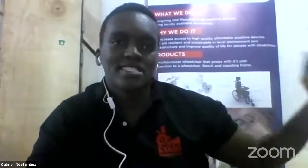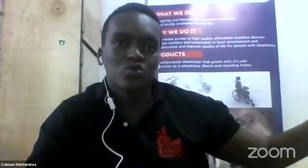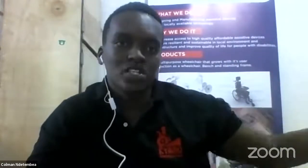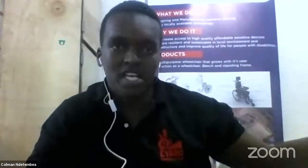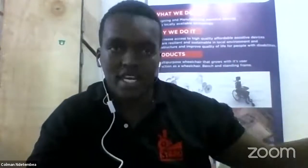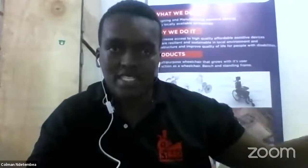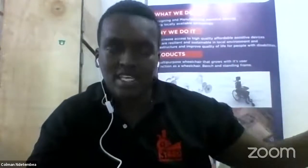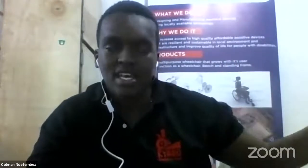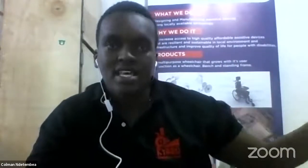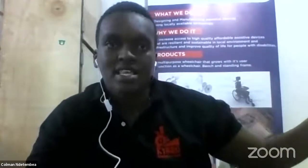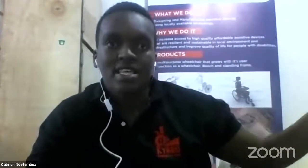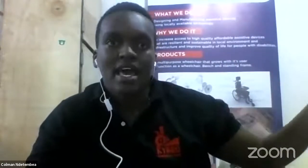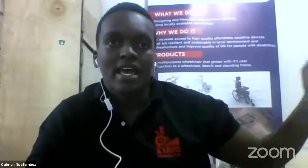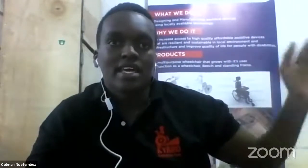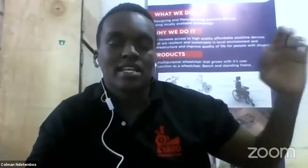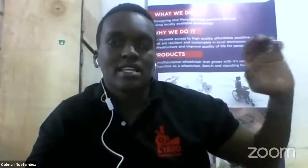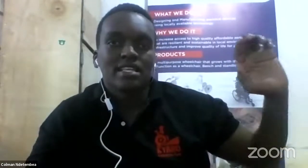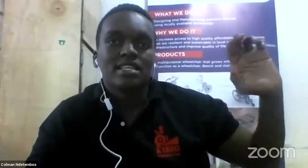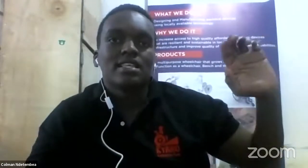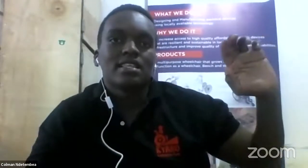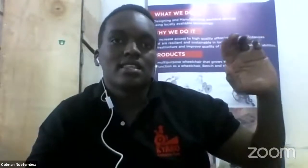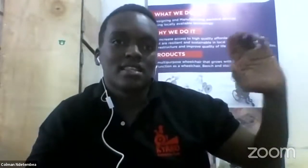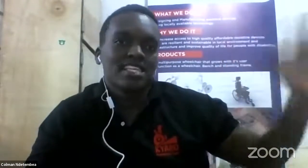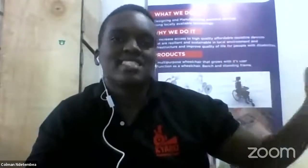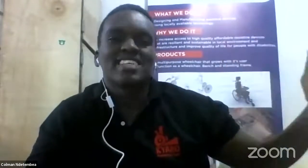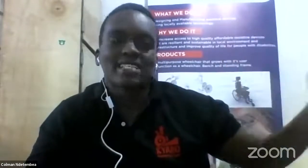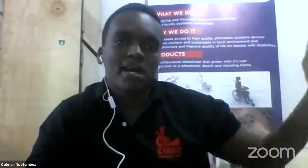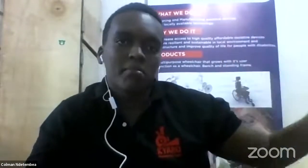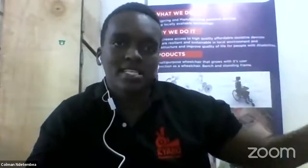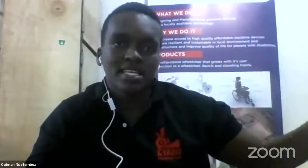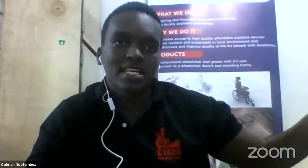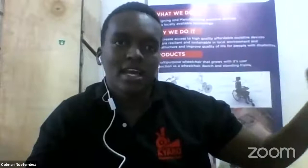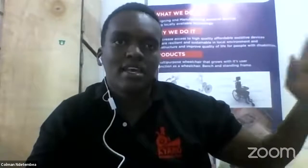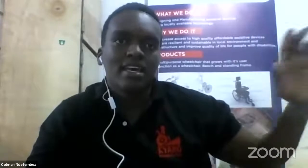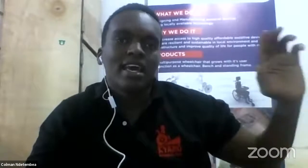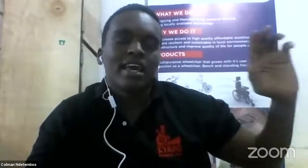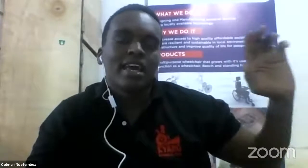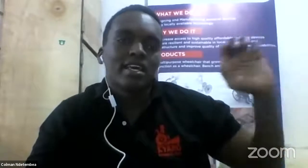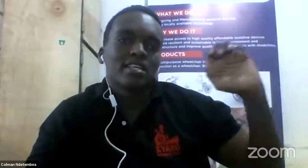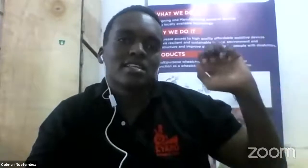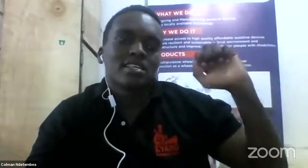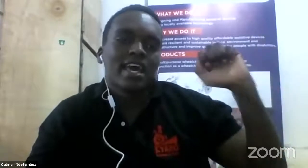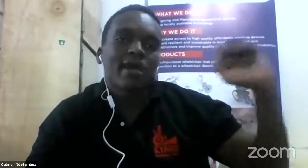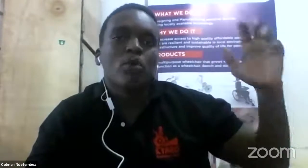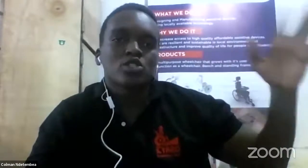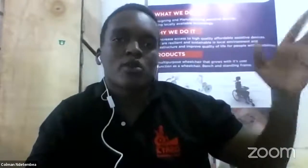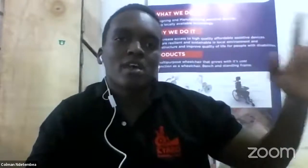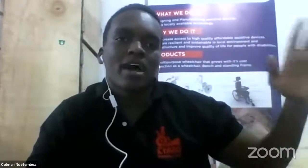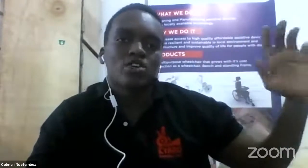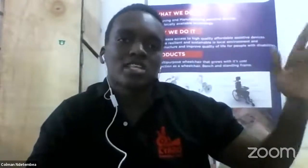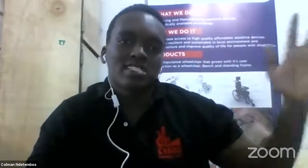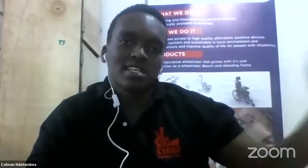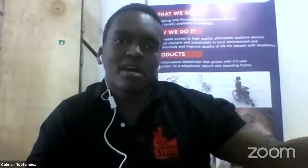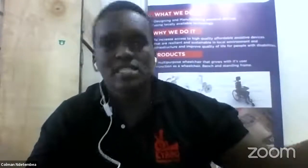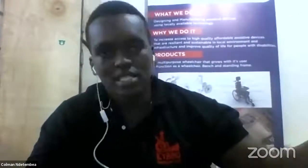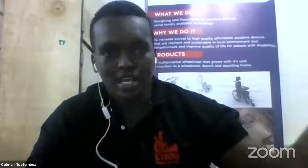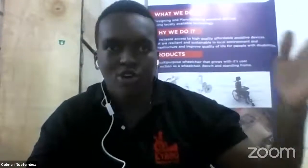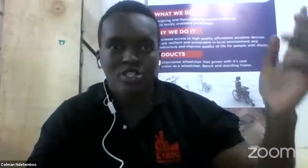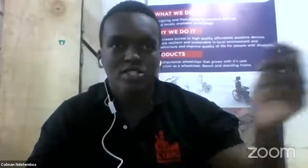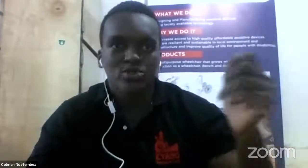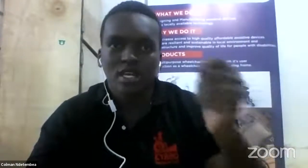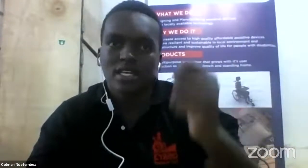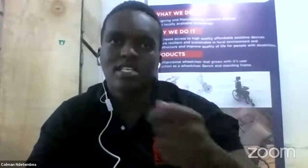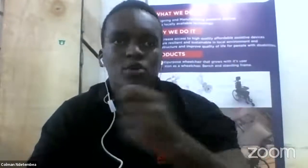or basic wheelchairs, and the designs are basic, and most of them are not